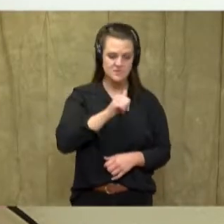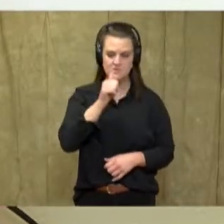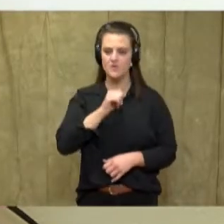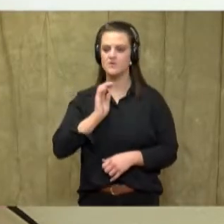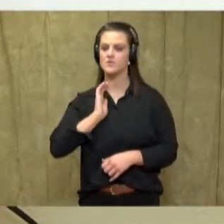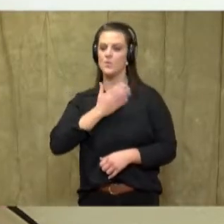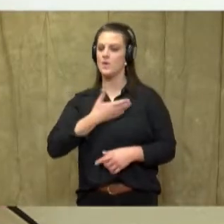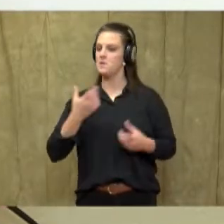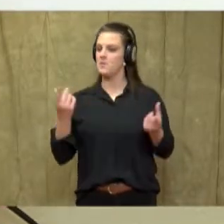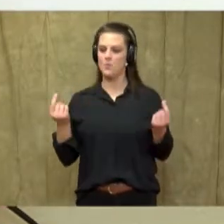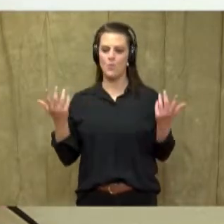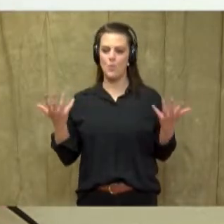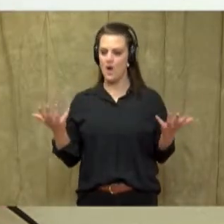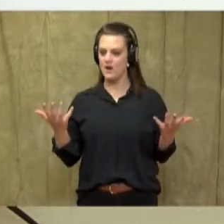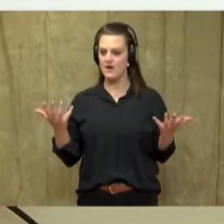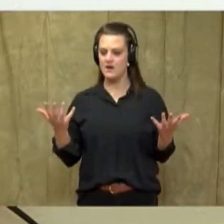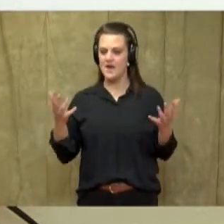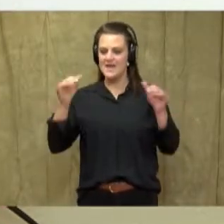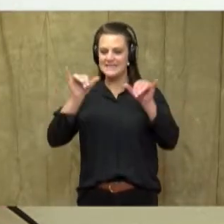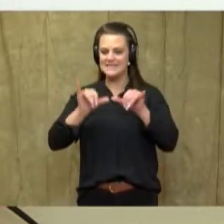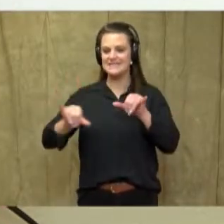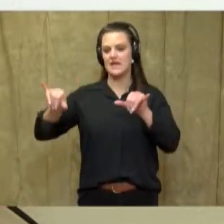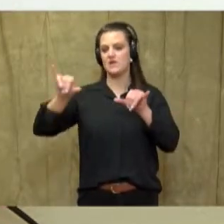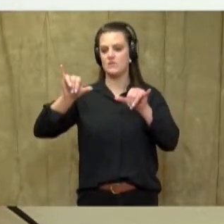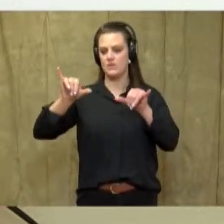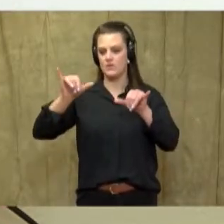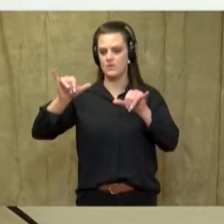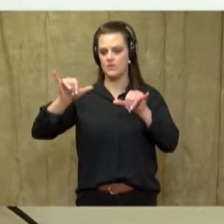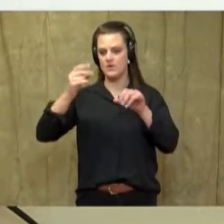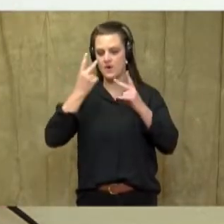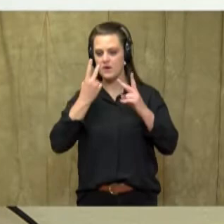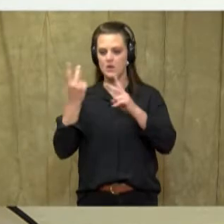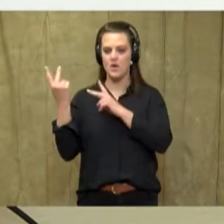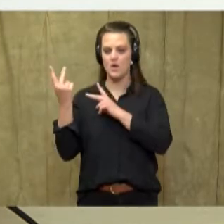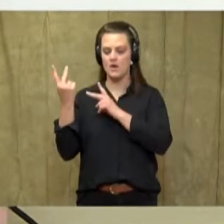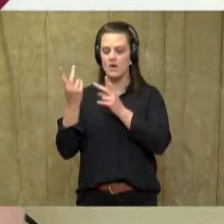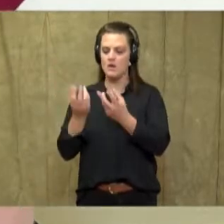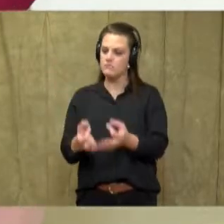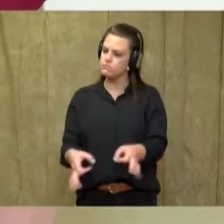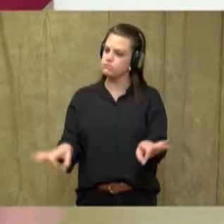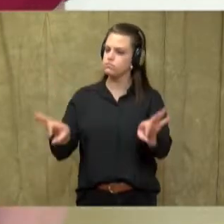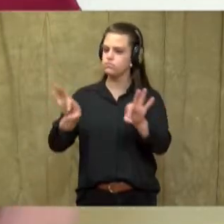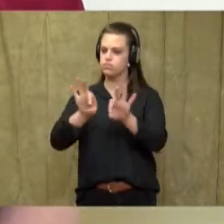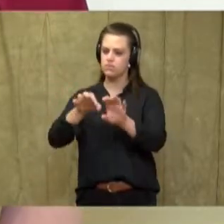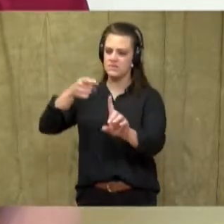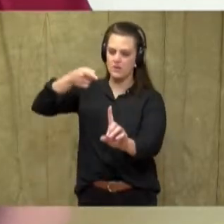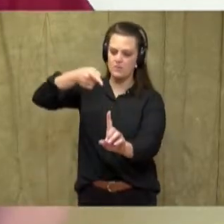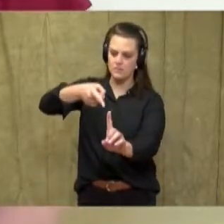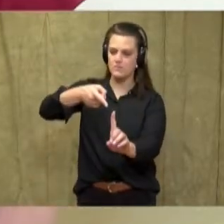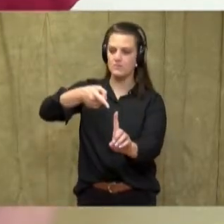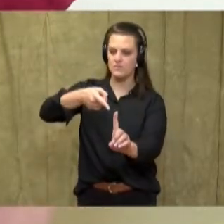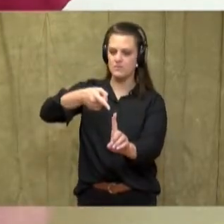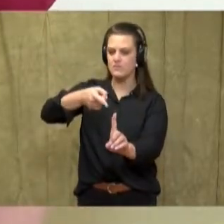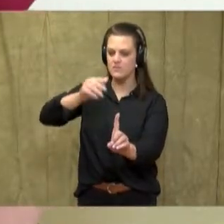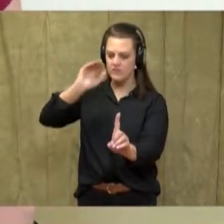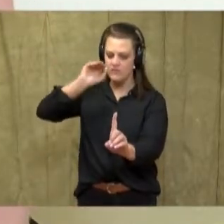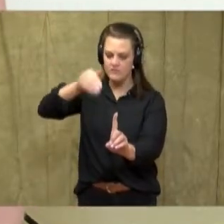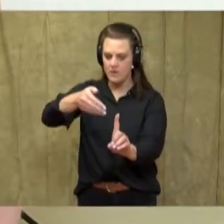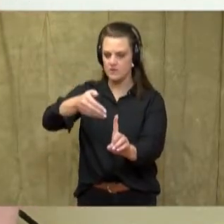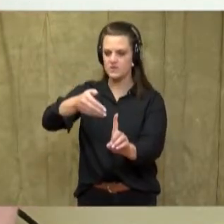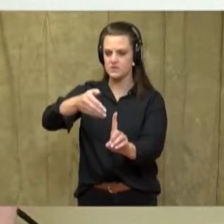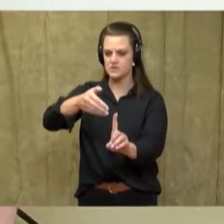our standard, which is so important because that is our objective, that is what we're focusing